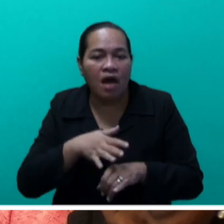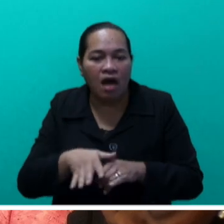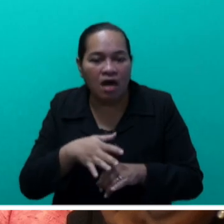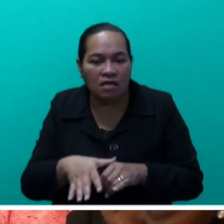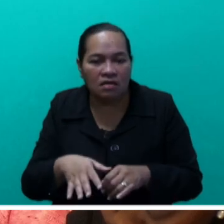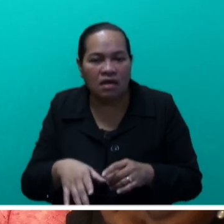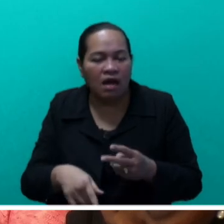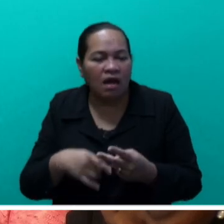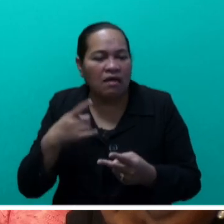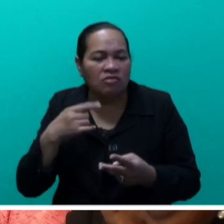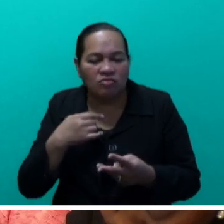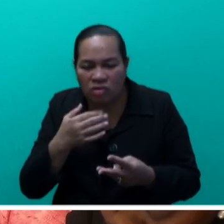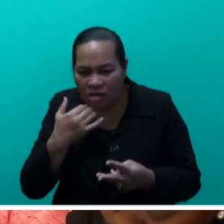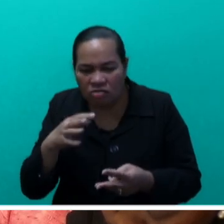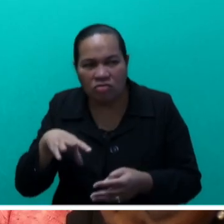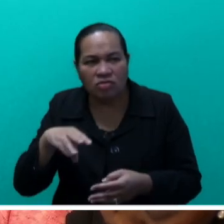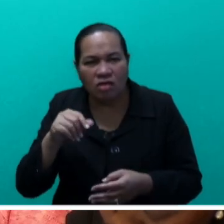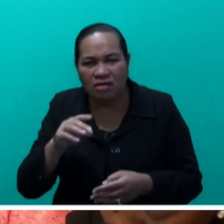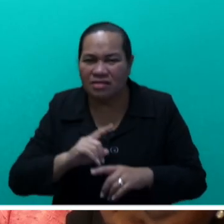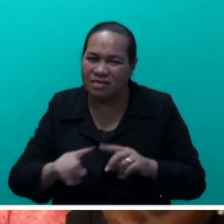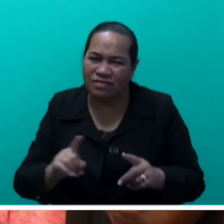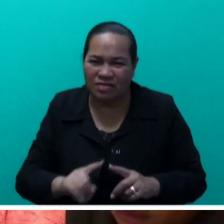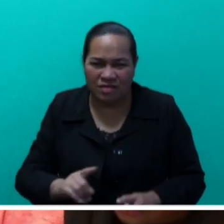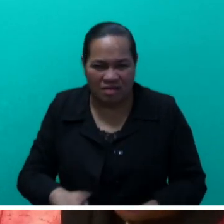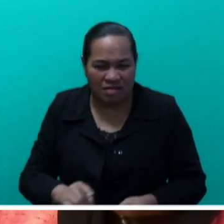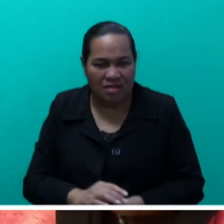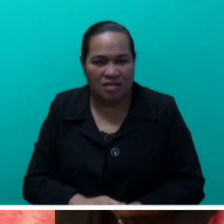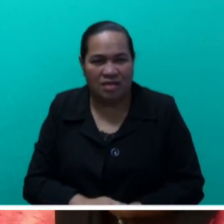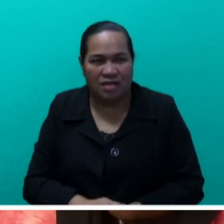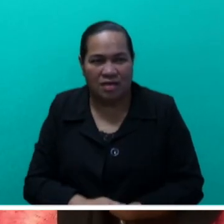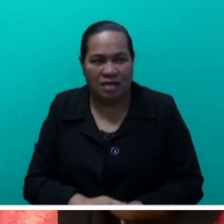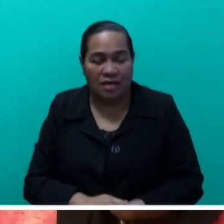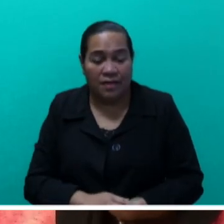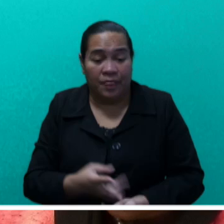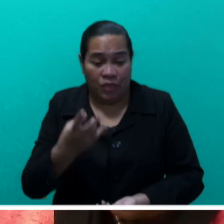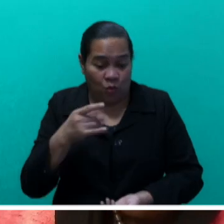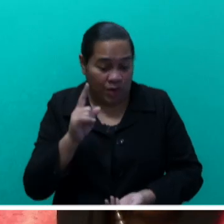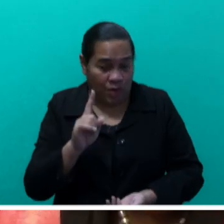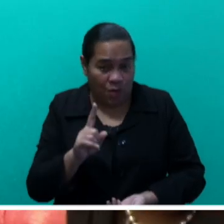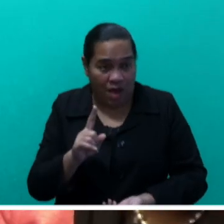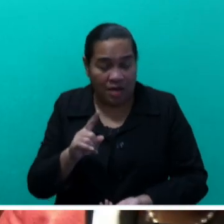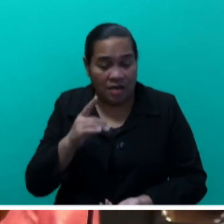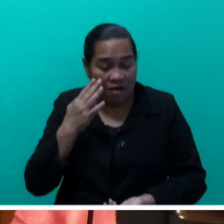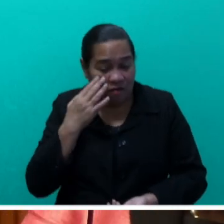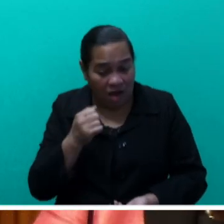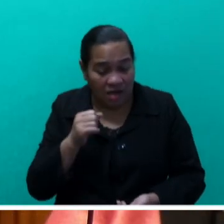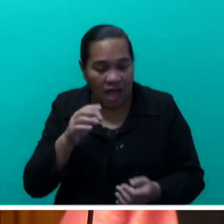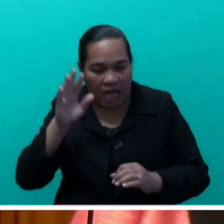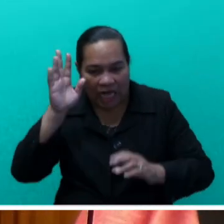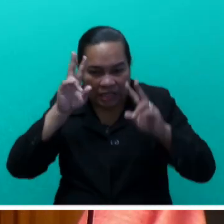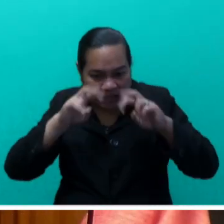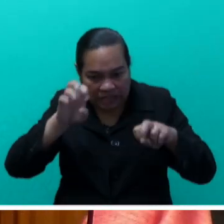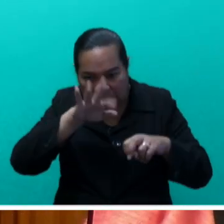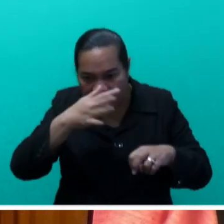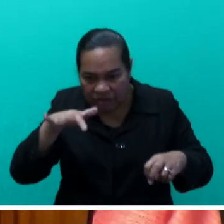levels, and obesity or overweight. The Fiji 2021 multiple indicator cluster survey showed a